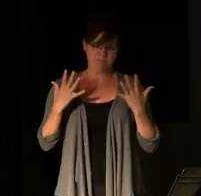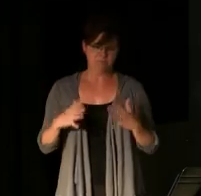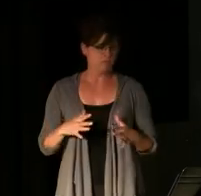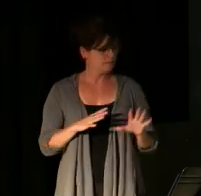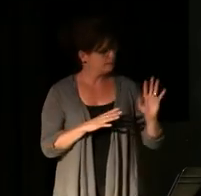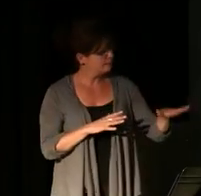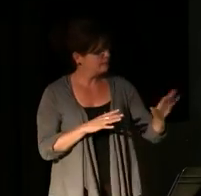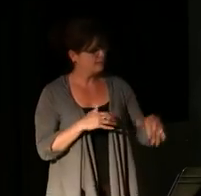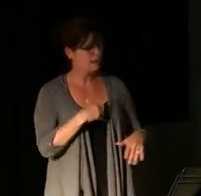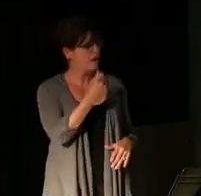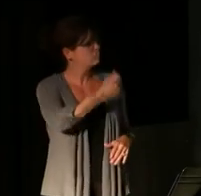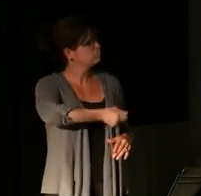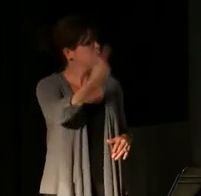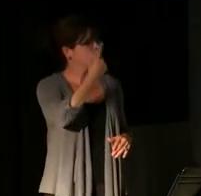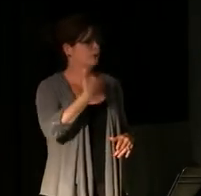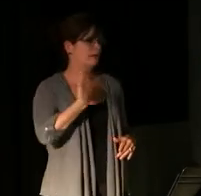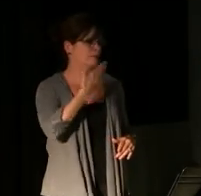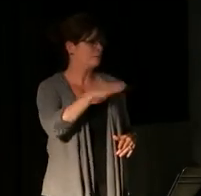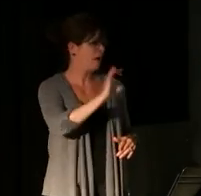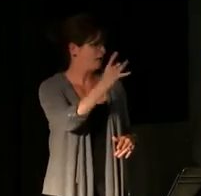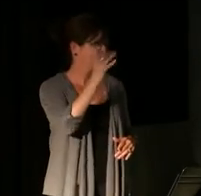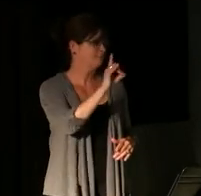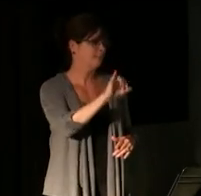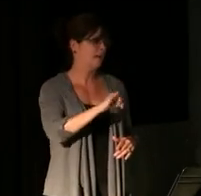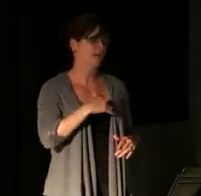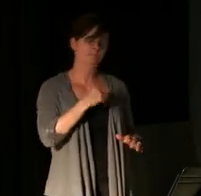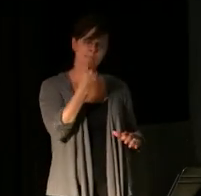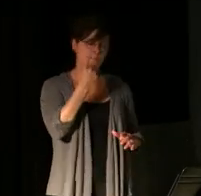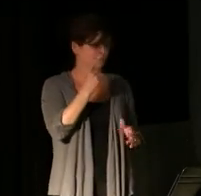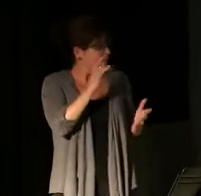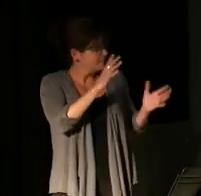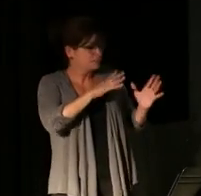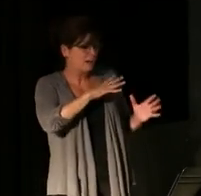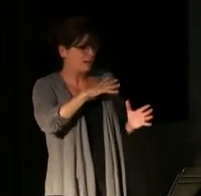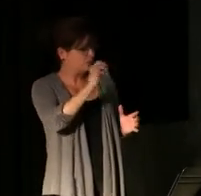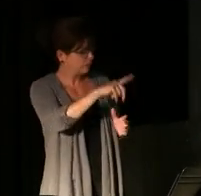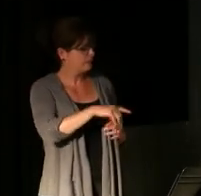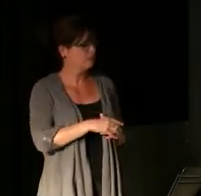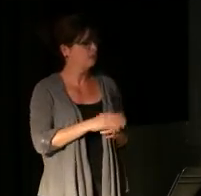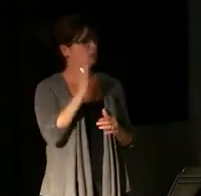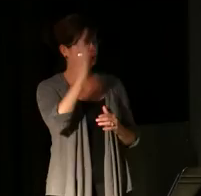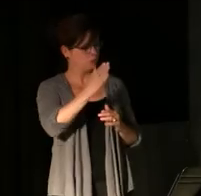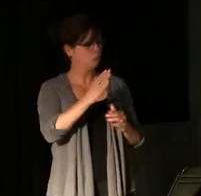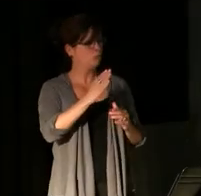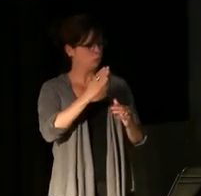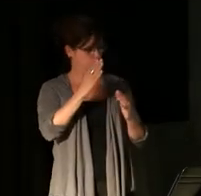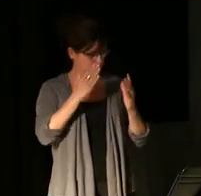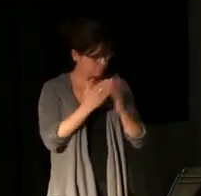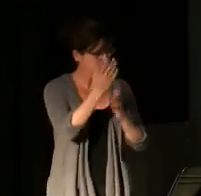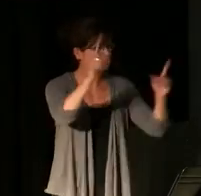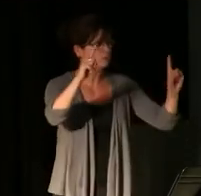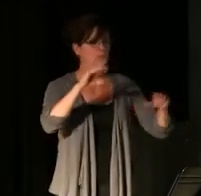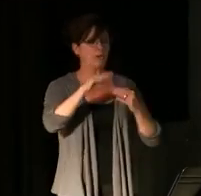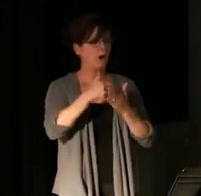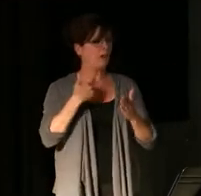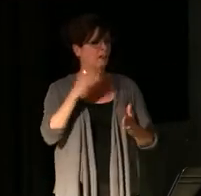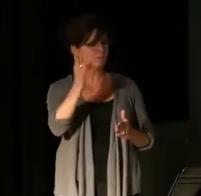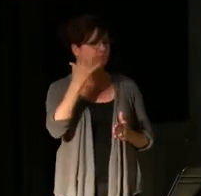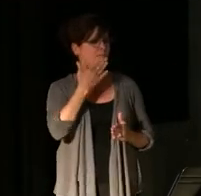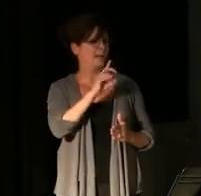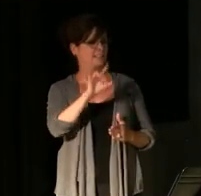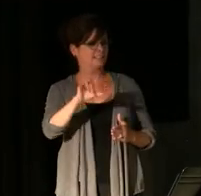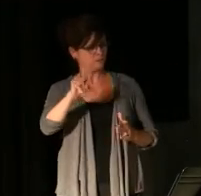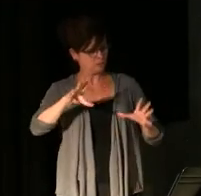You know what, Penny, I get it. You're having a rough day, and you know what? That's okay. You're gonna get through it. We all have rough days, and we have to be okay with